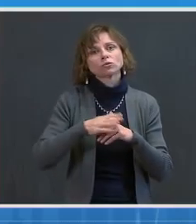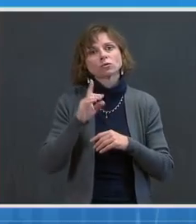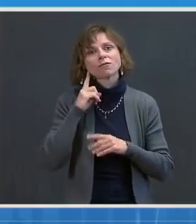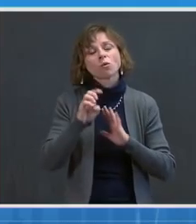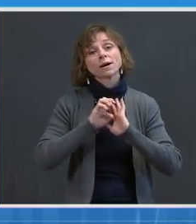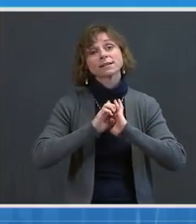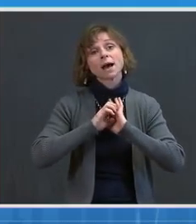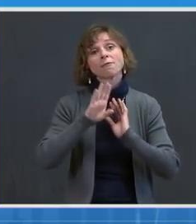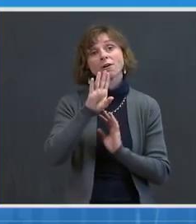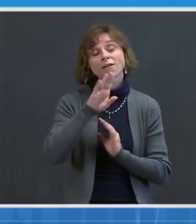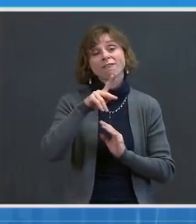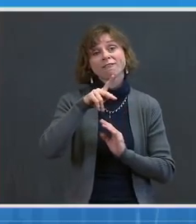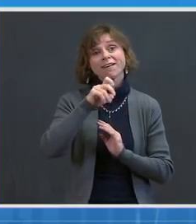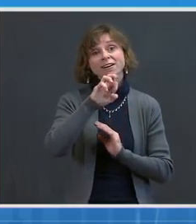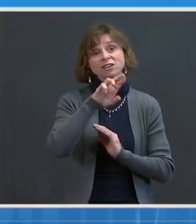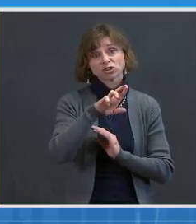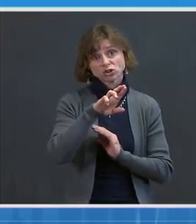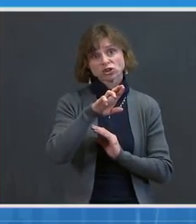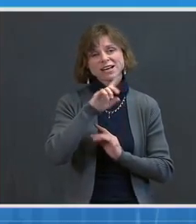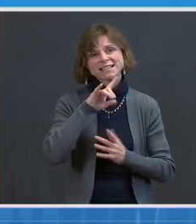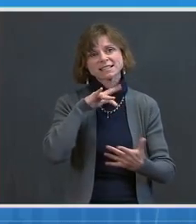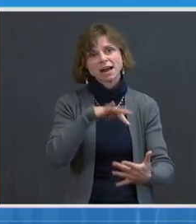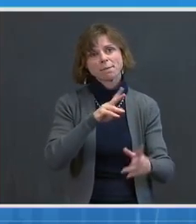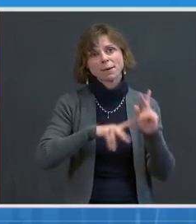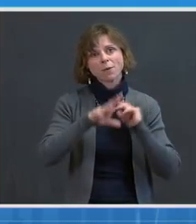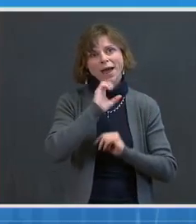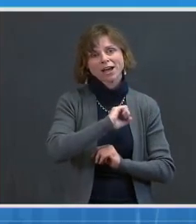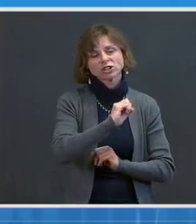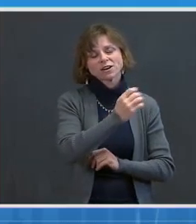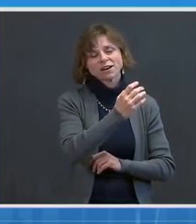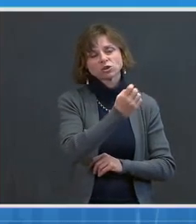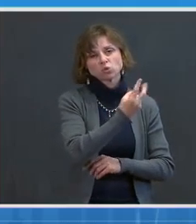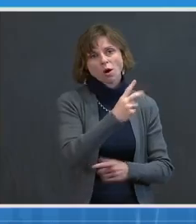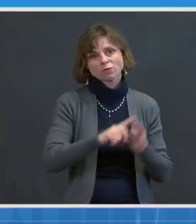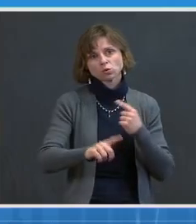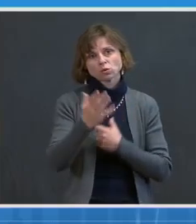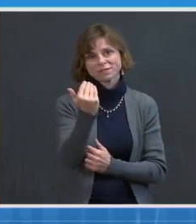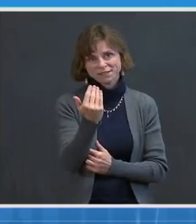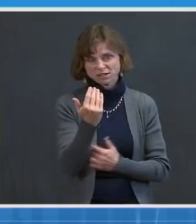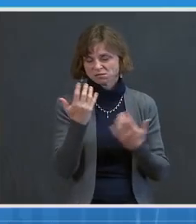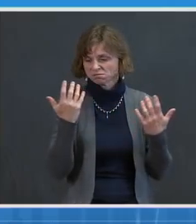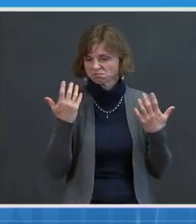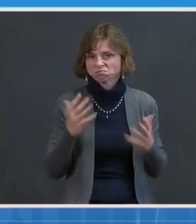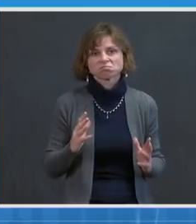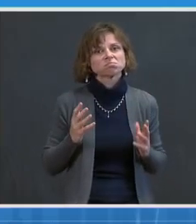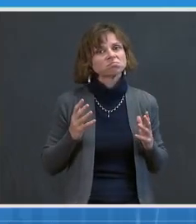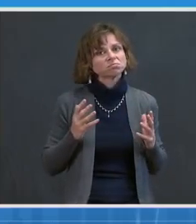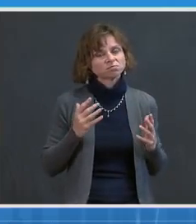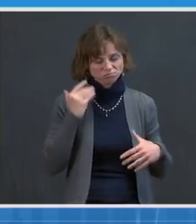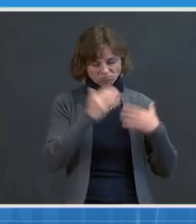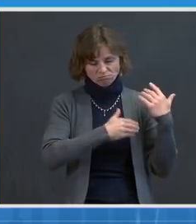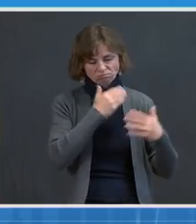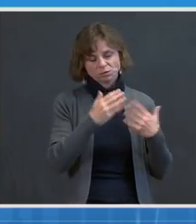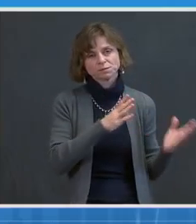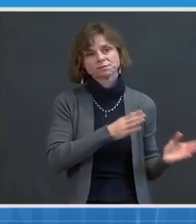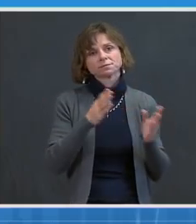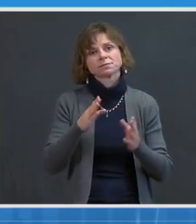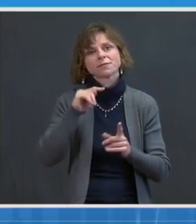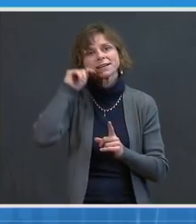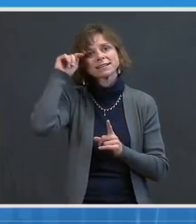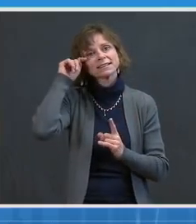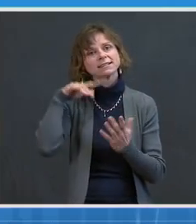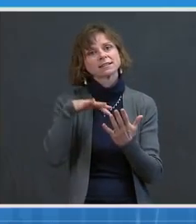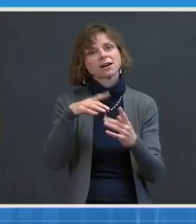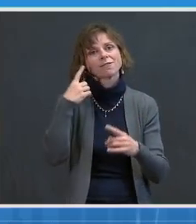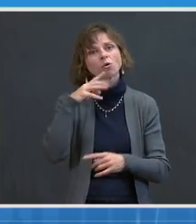Pfizer-BioNTech study in persons aged 12 to 15 is fully enrolled, as is the Teen Cove study from